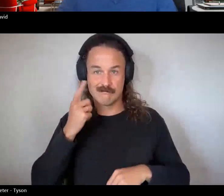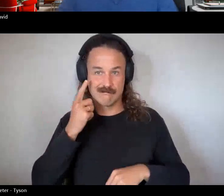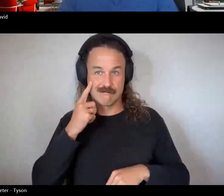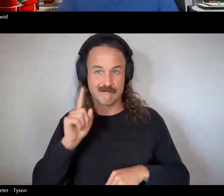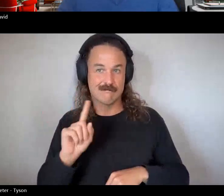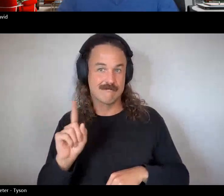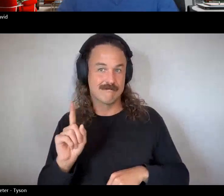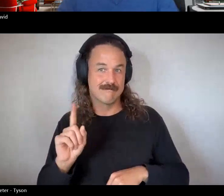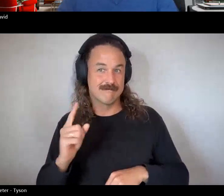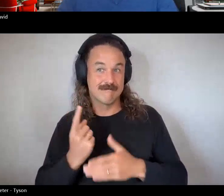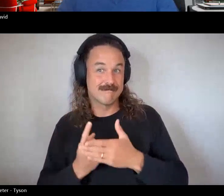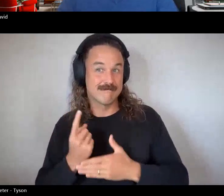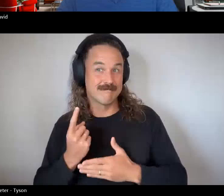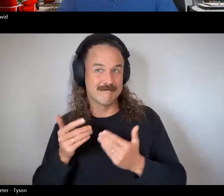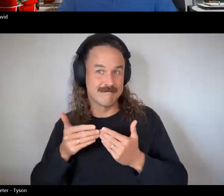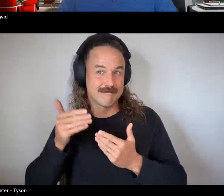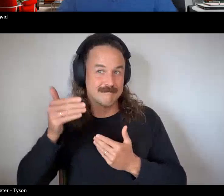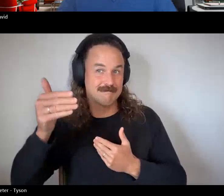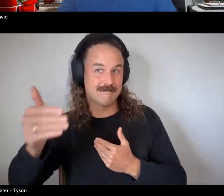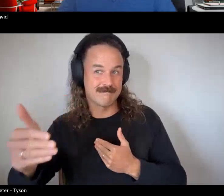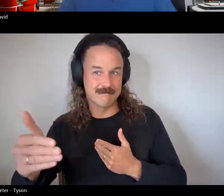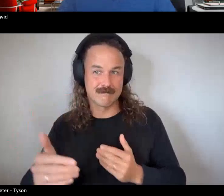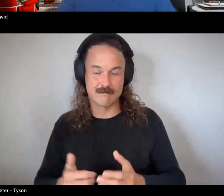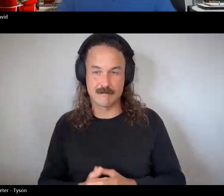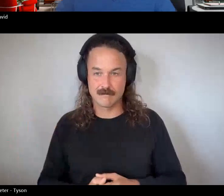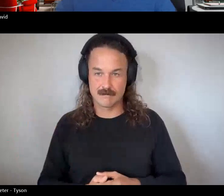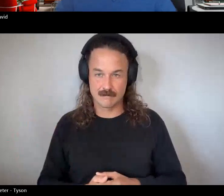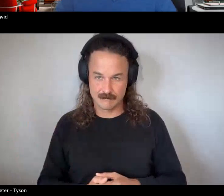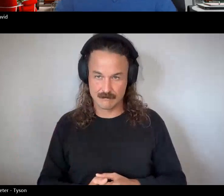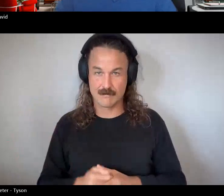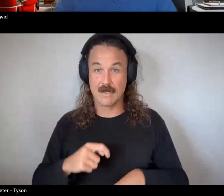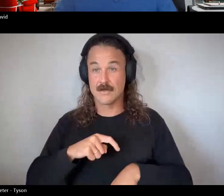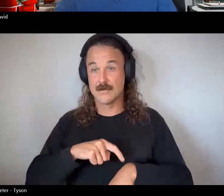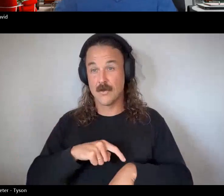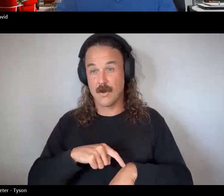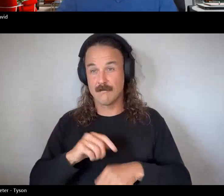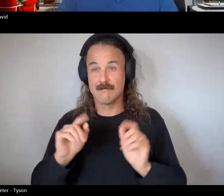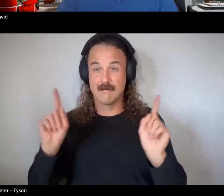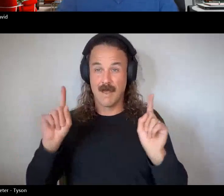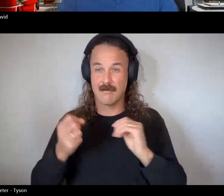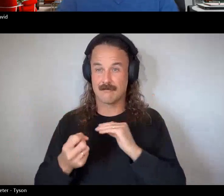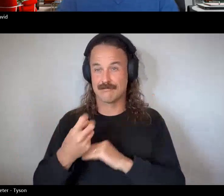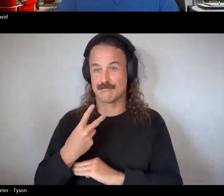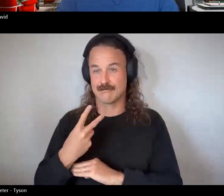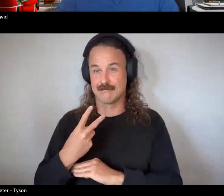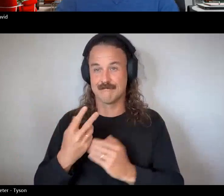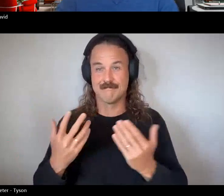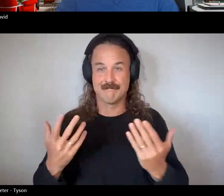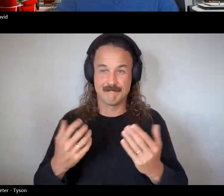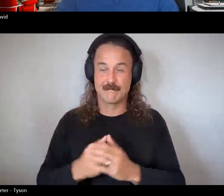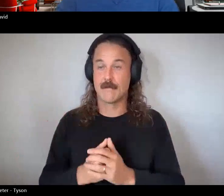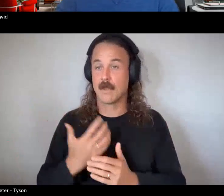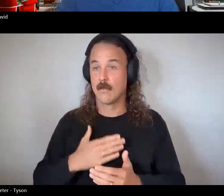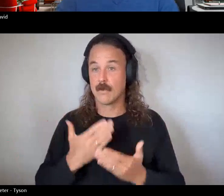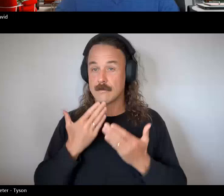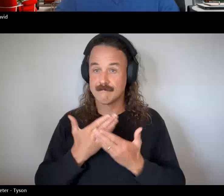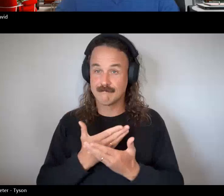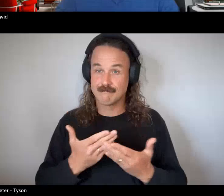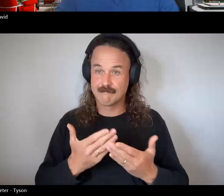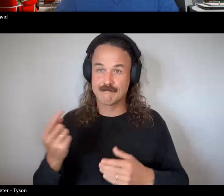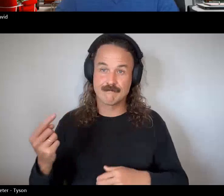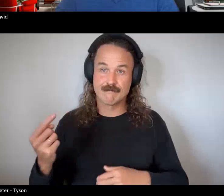Exciting new developments, hopefully. So I suppose we're out of time now, but I'd like to thanks you so much for coming, for